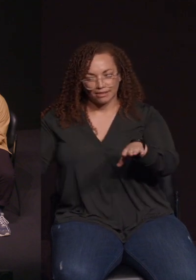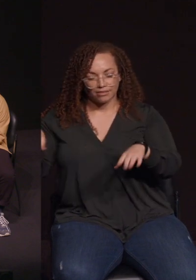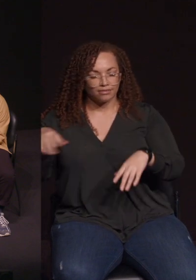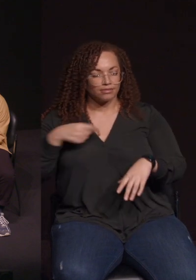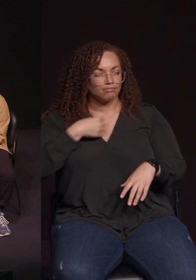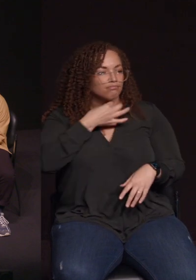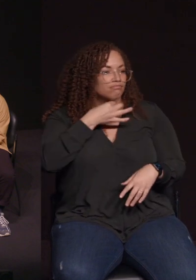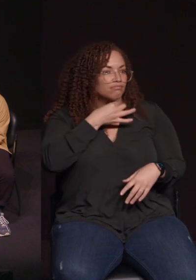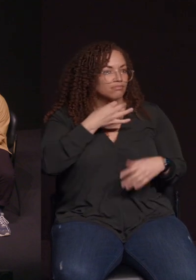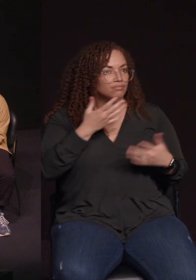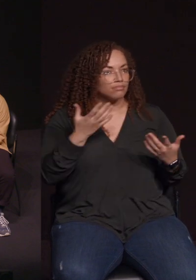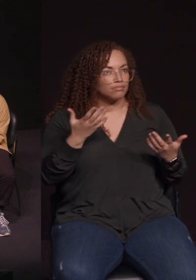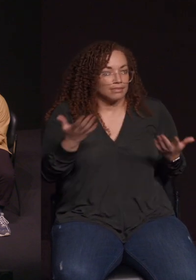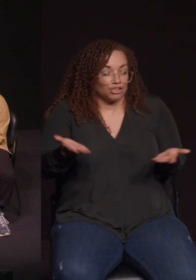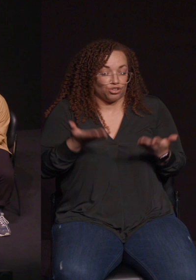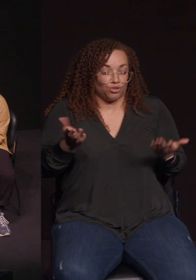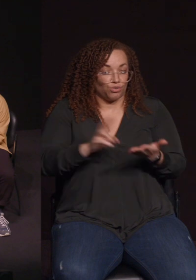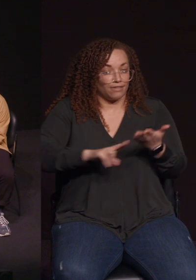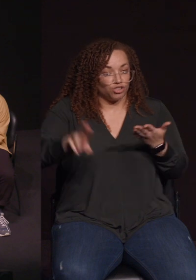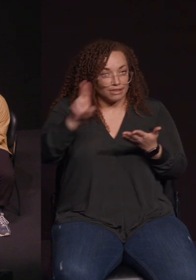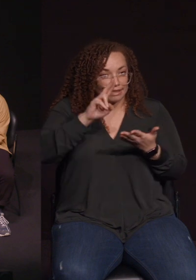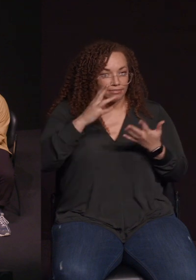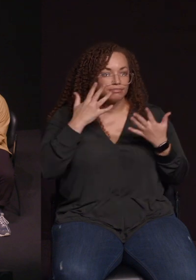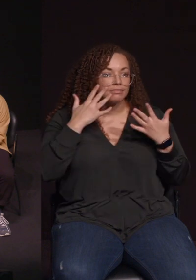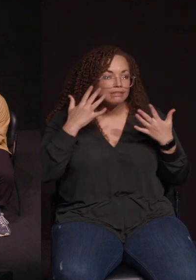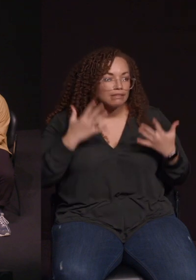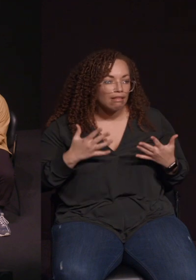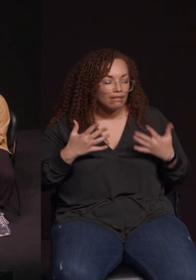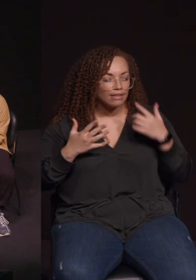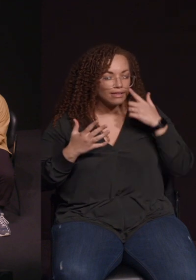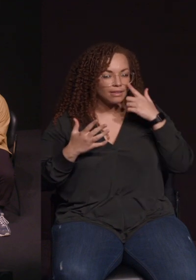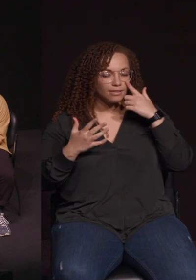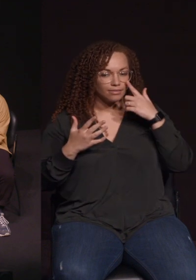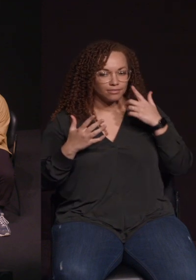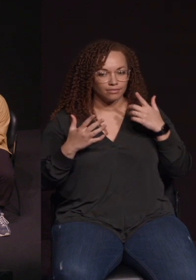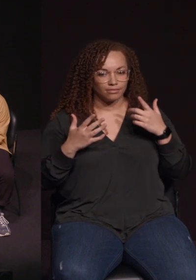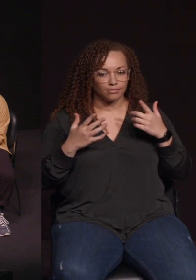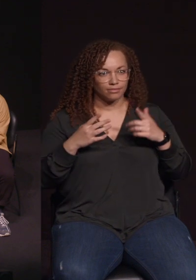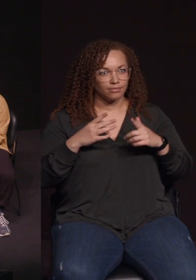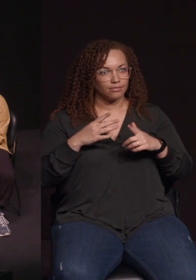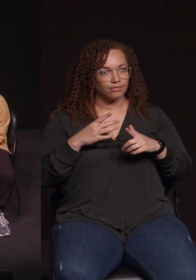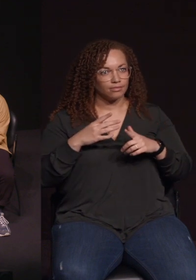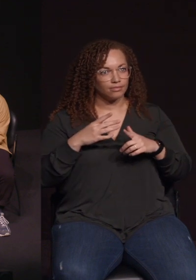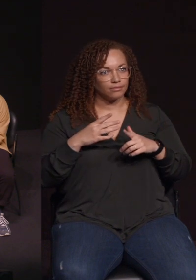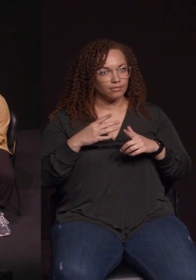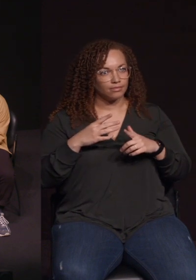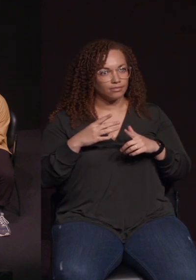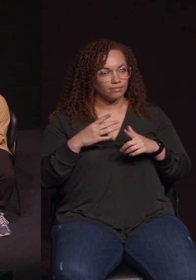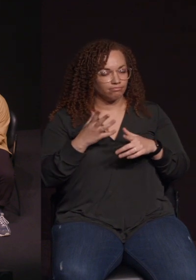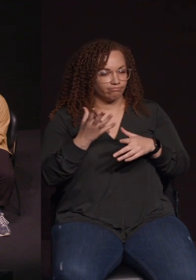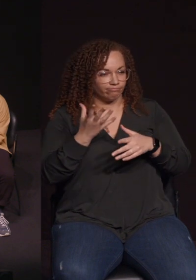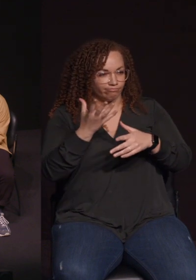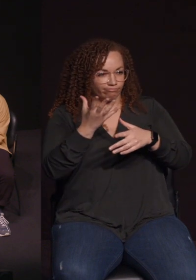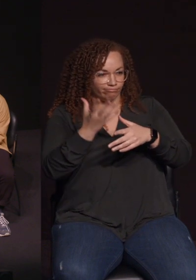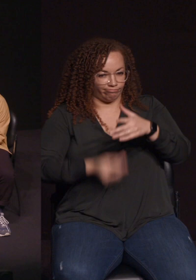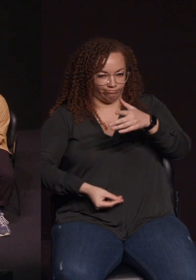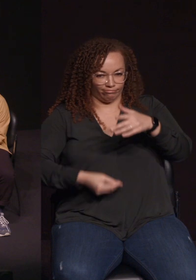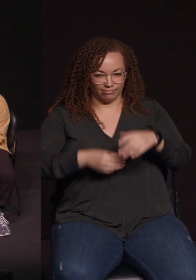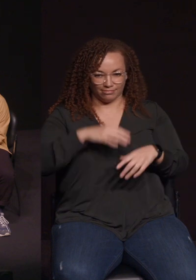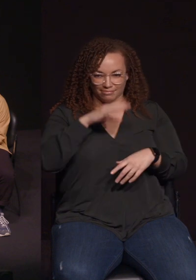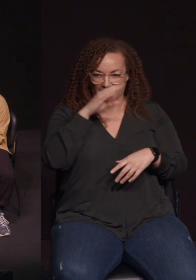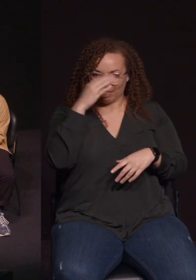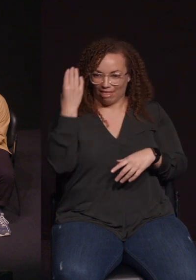now where sadly, but knowingly, there's a complete absence of Black student population.